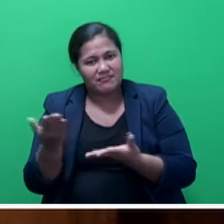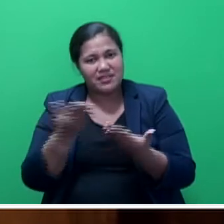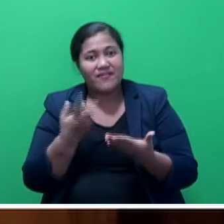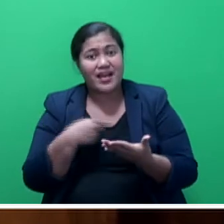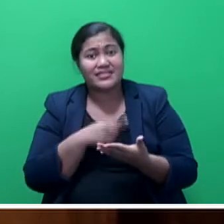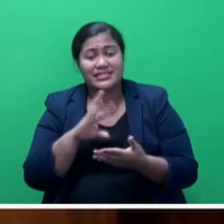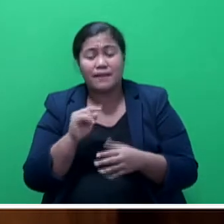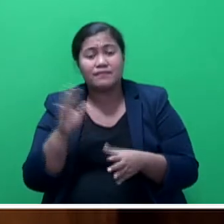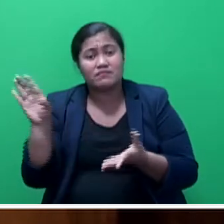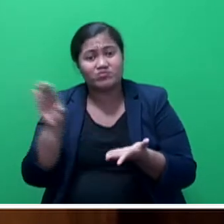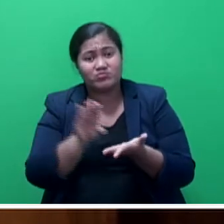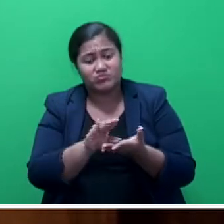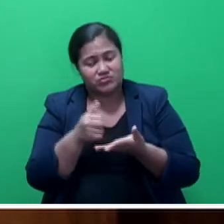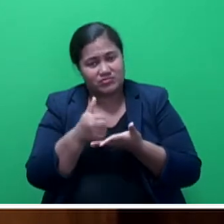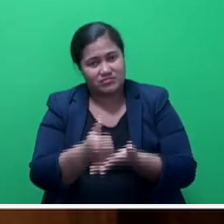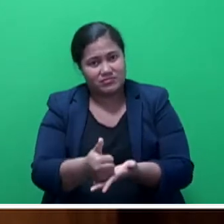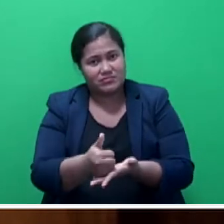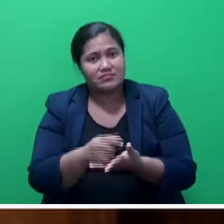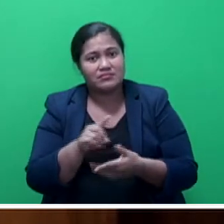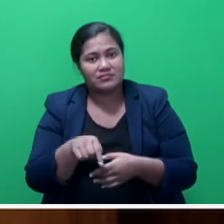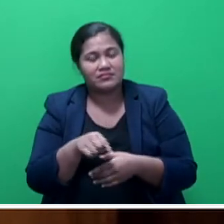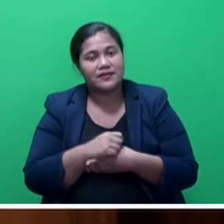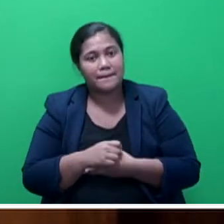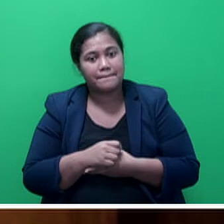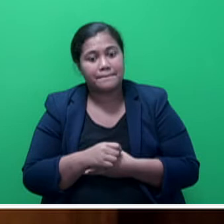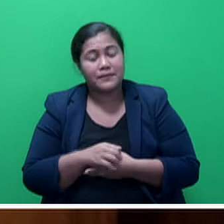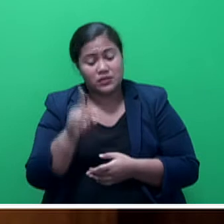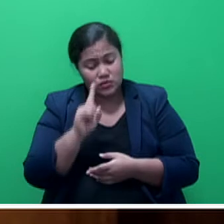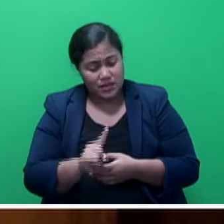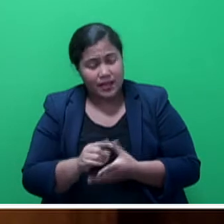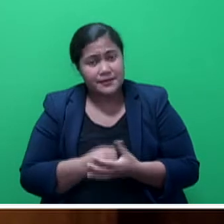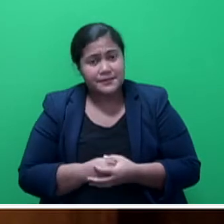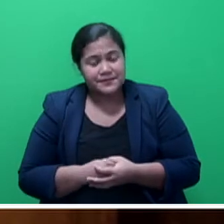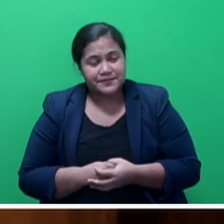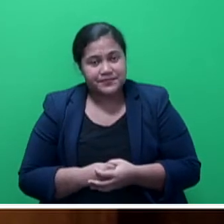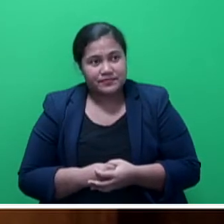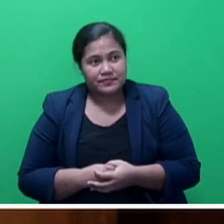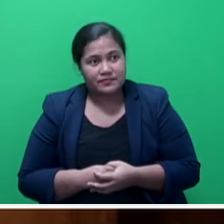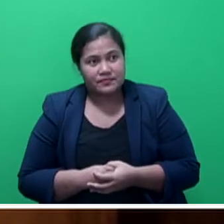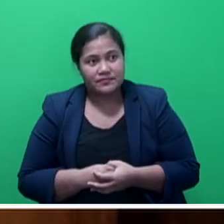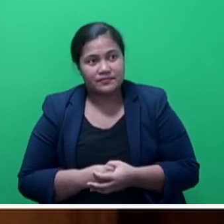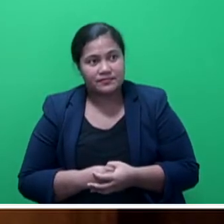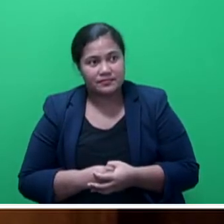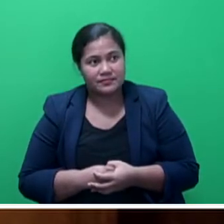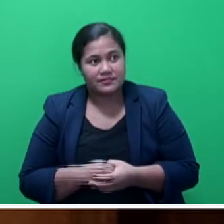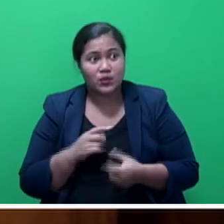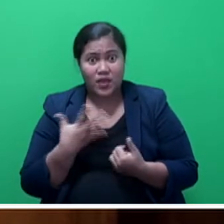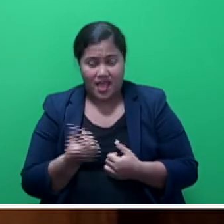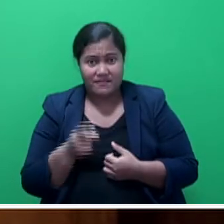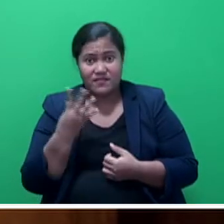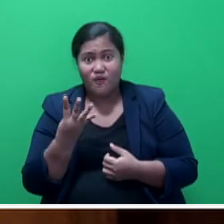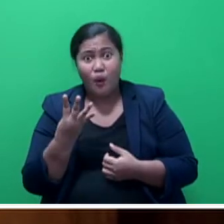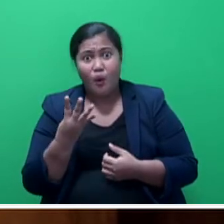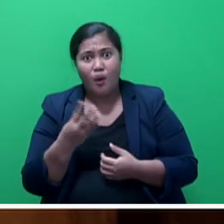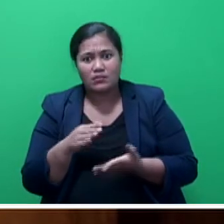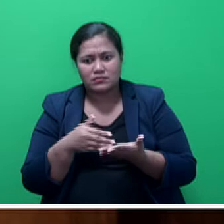schools, and we will continue to do that. As of today, Mr. Speaker, we have 4 active evacuation